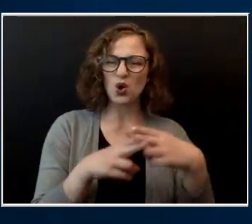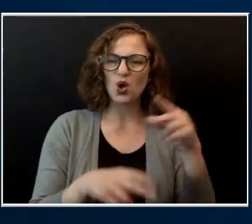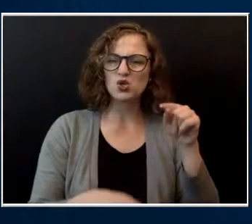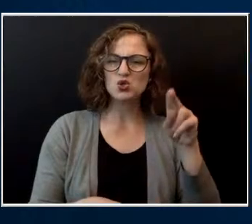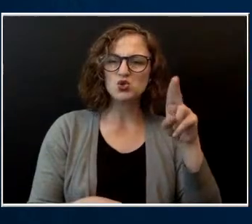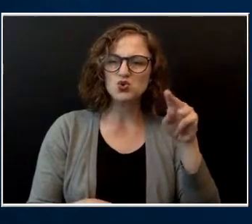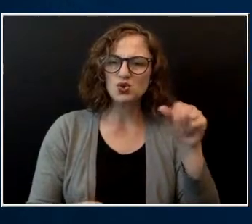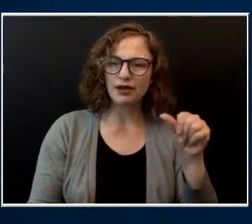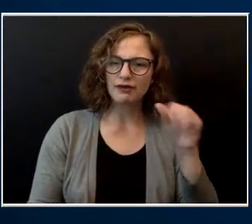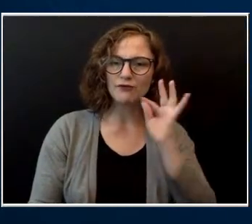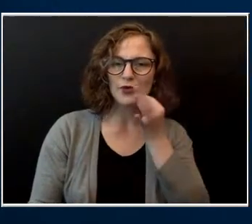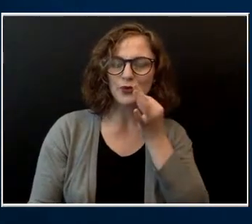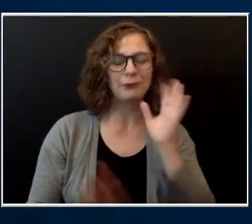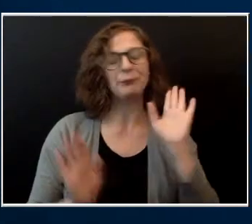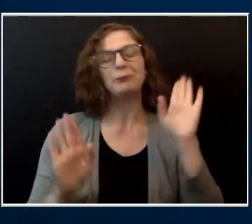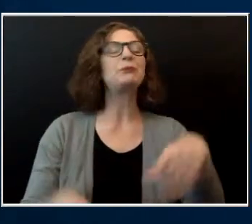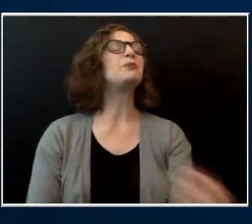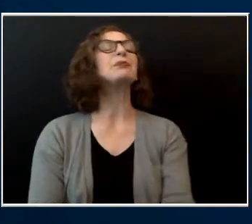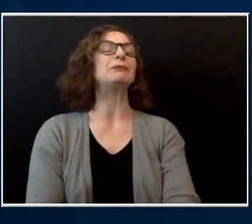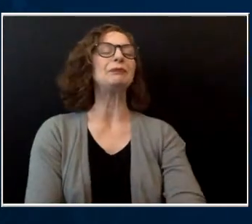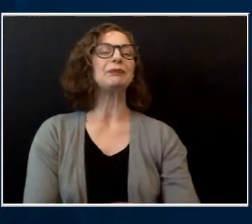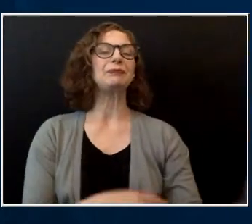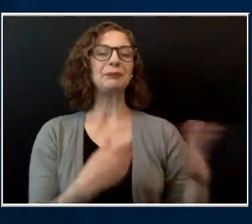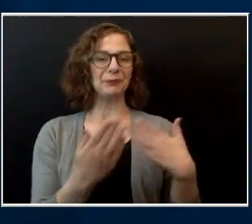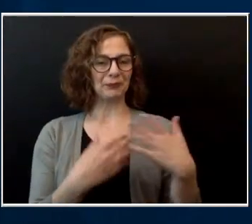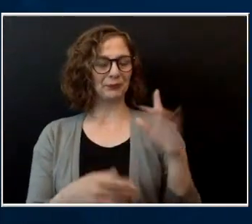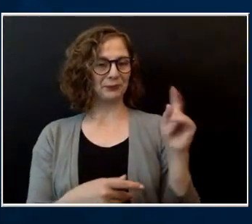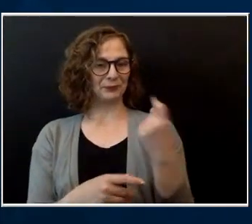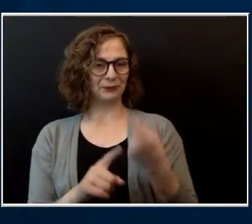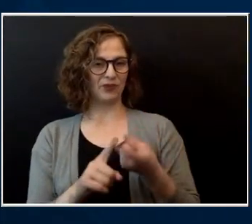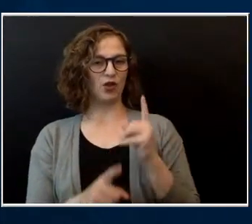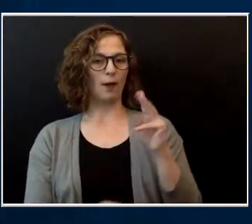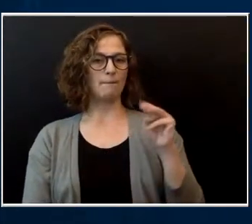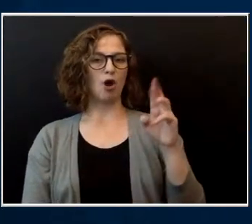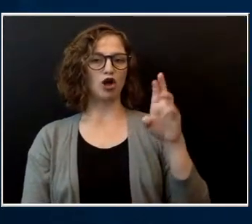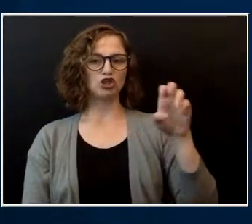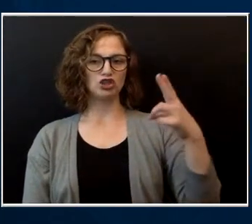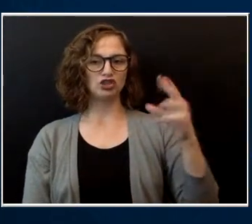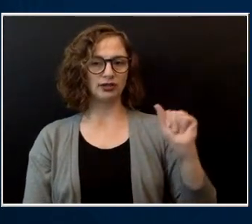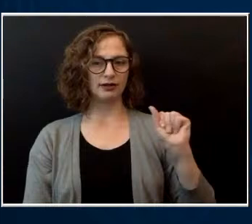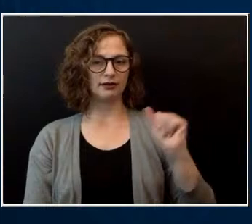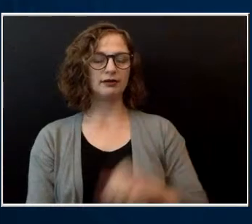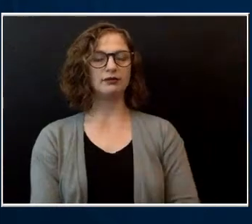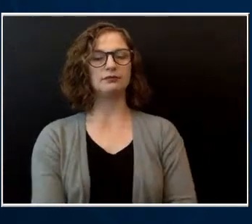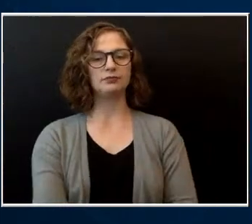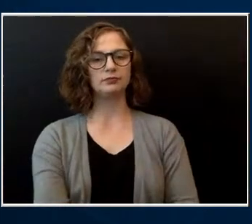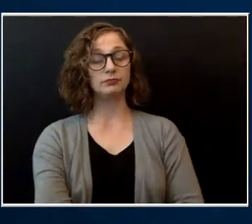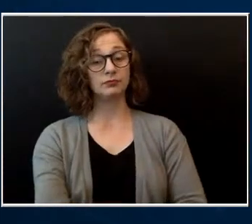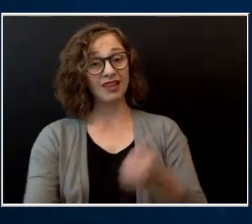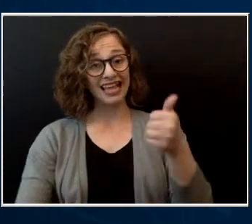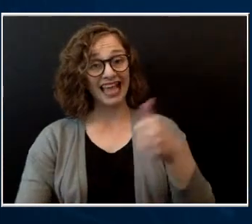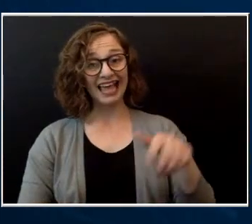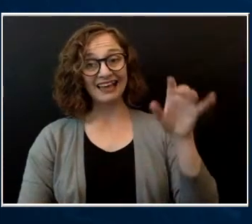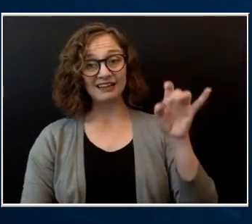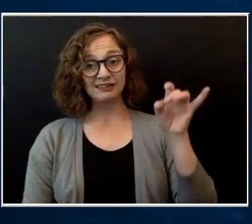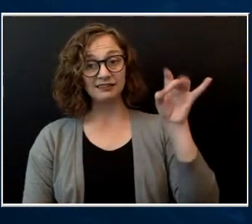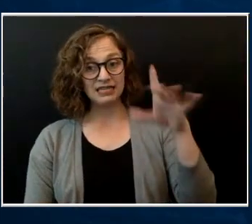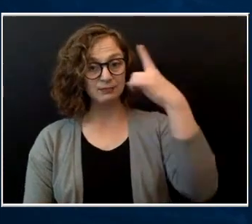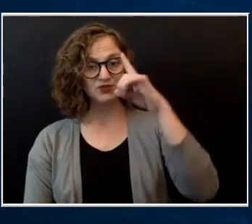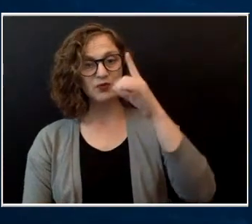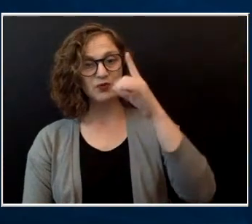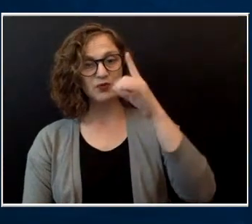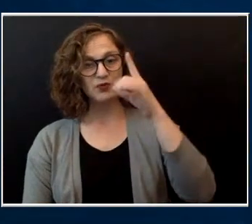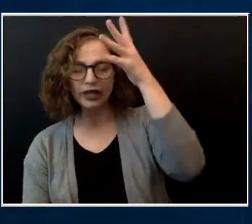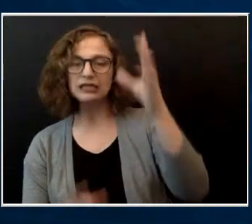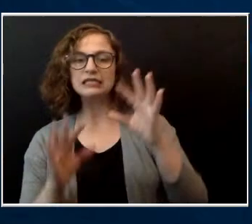Okay, we have a question from Marcia. Marcia asks, do you have any tips for parents and families that may have already fallen into